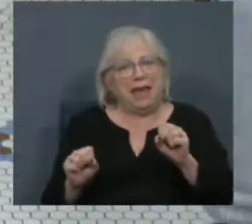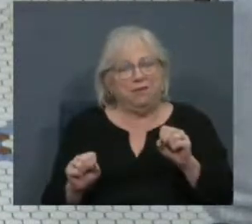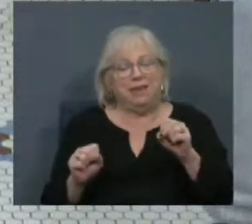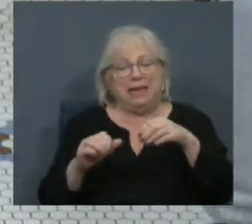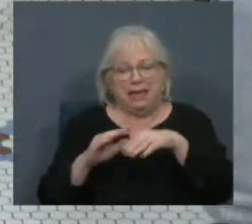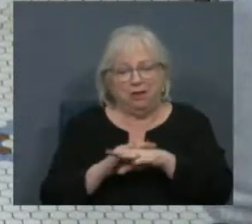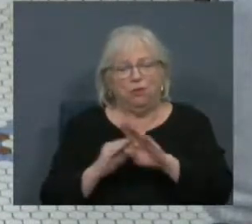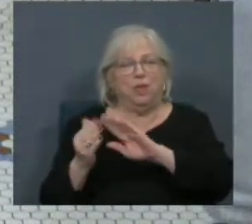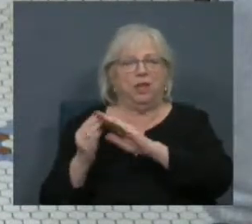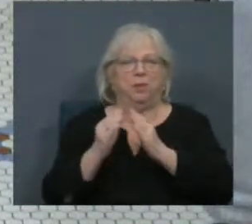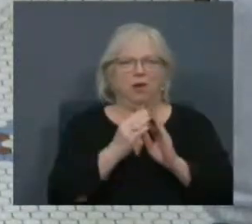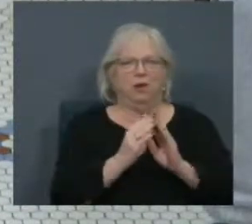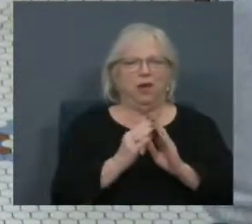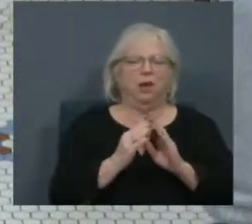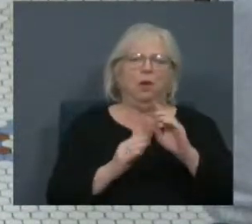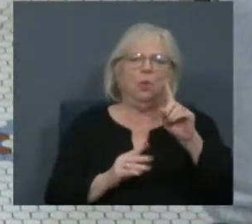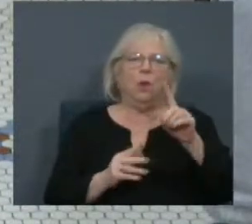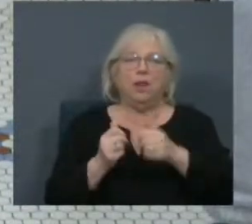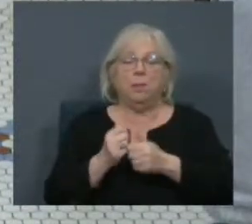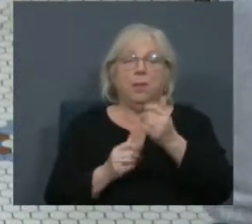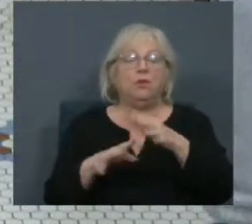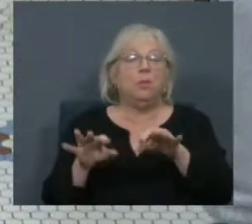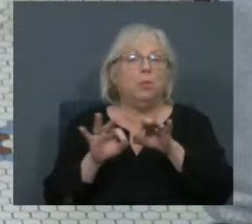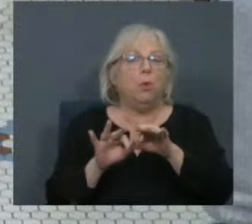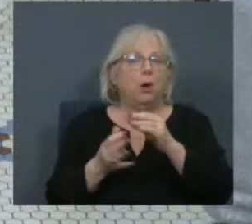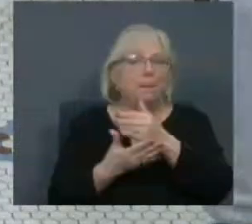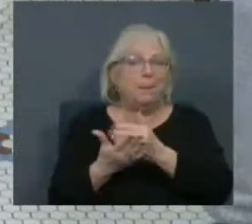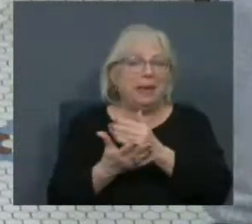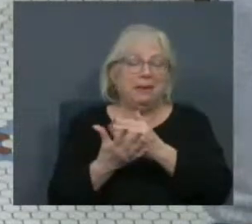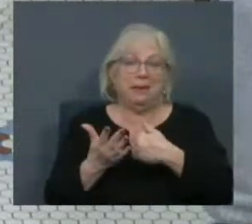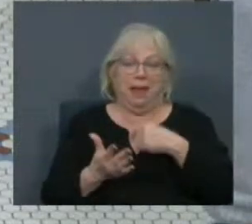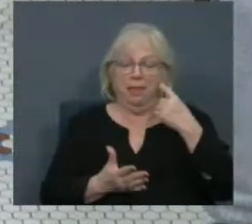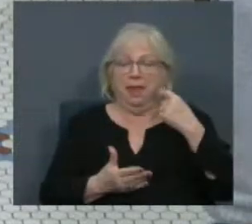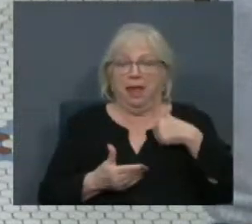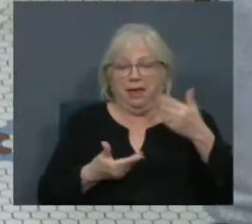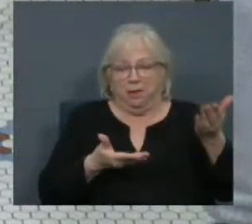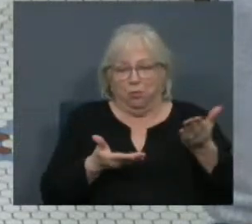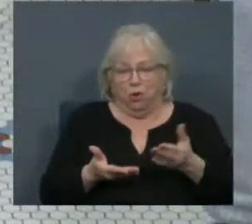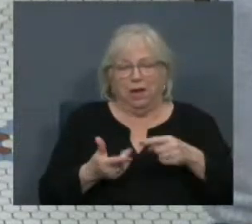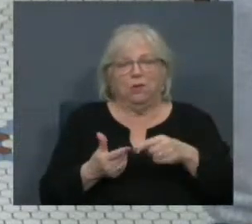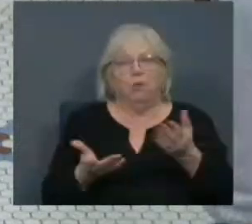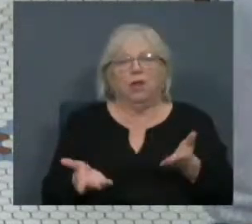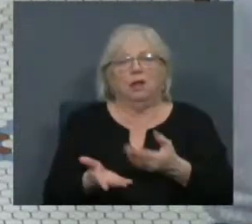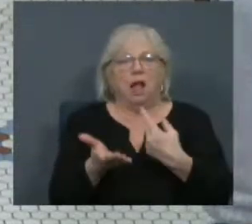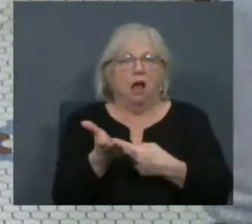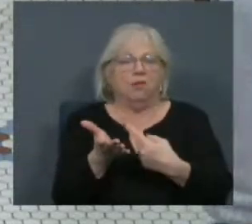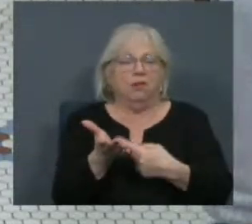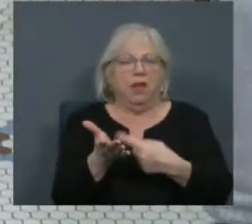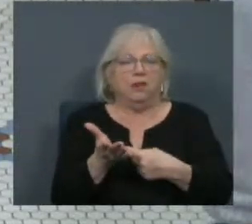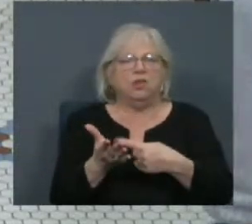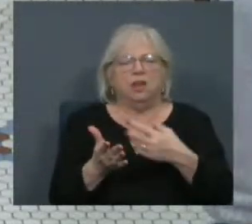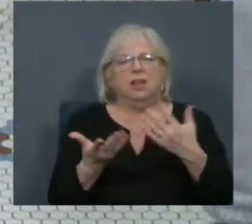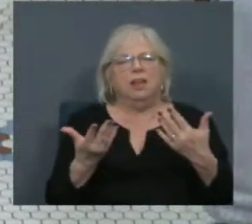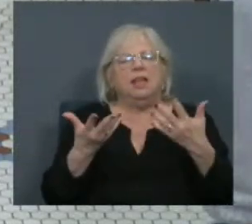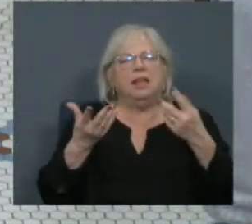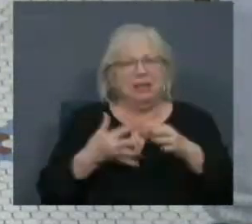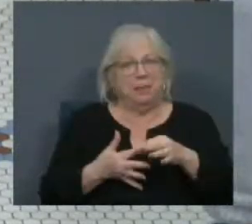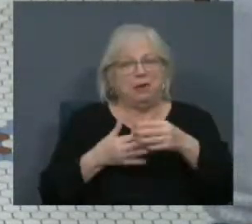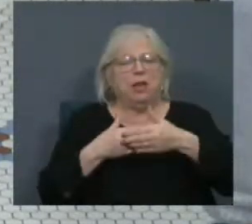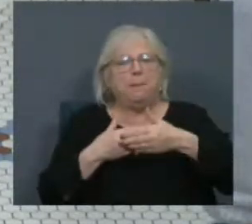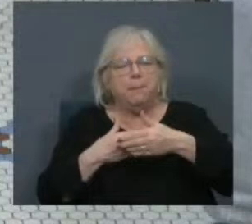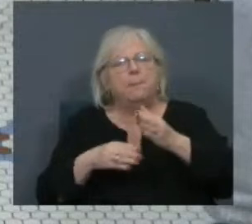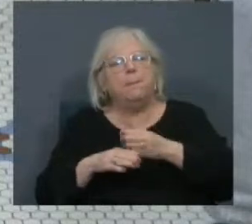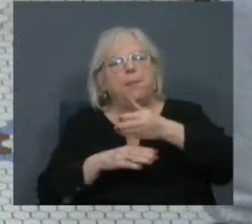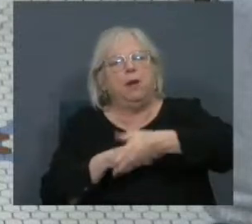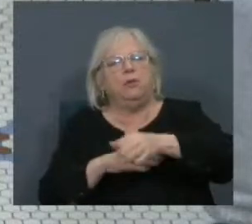communities. And one of the most important pieces that I think that I could maybe bring to this conversation is especially post 9/11, the ways in which